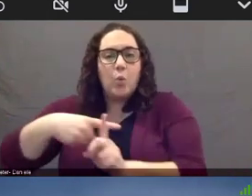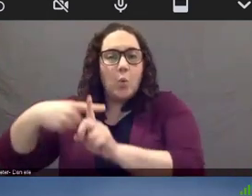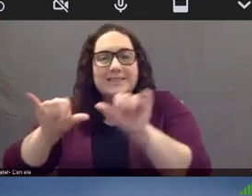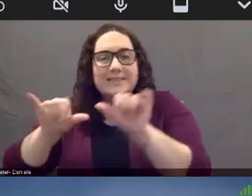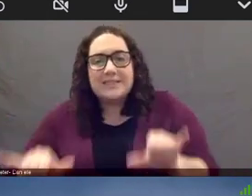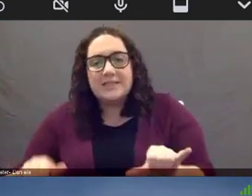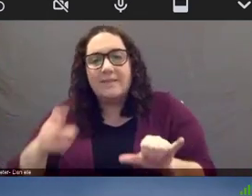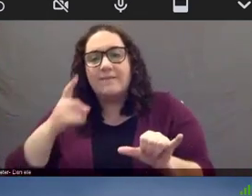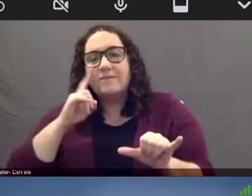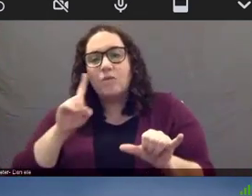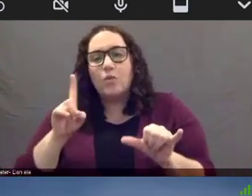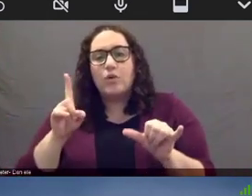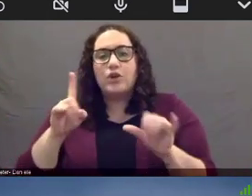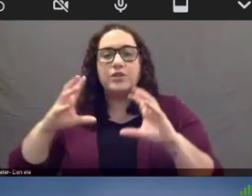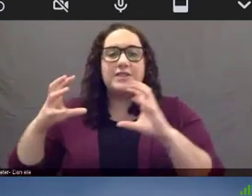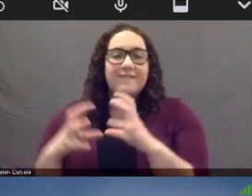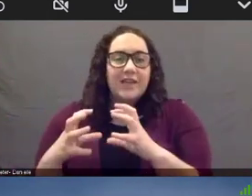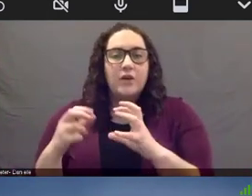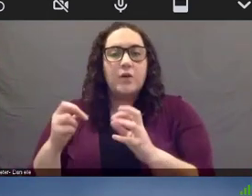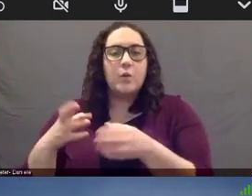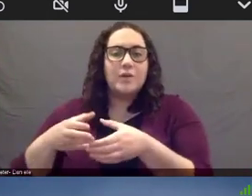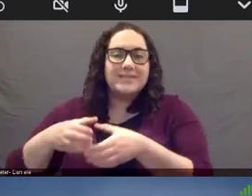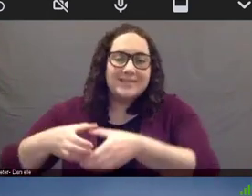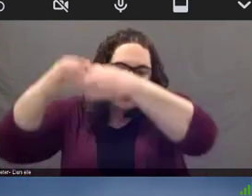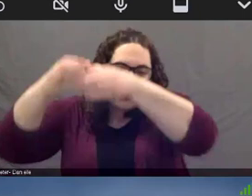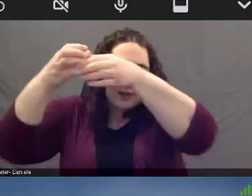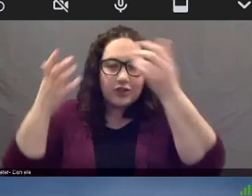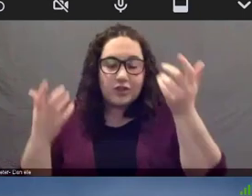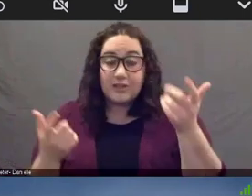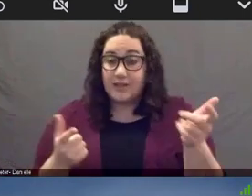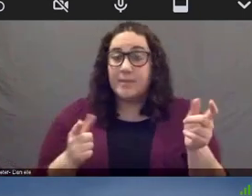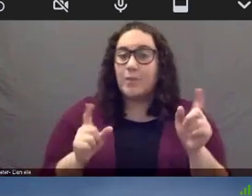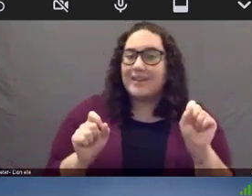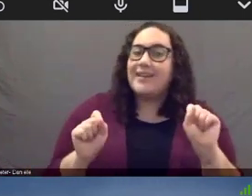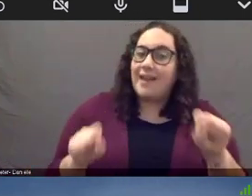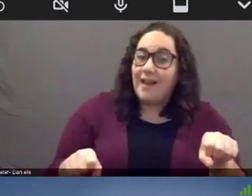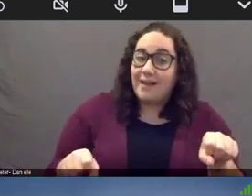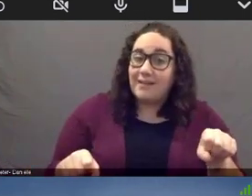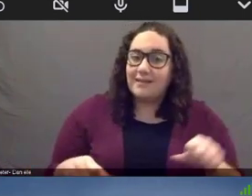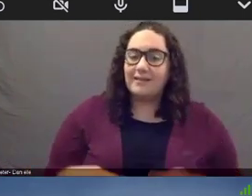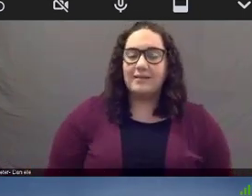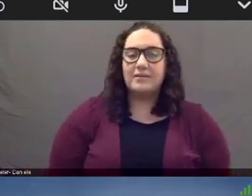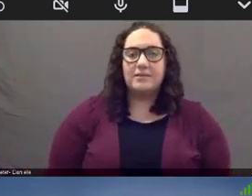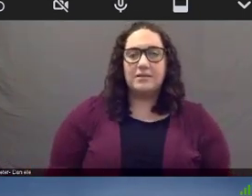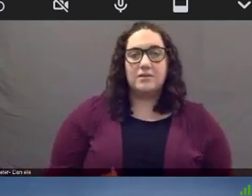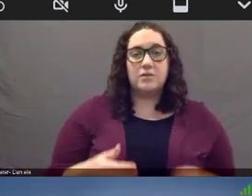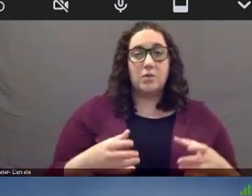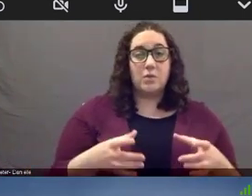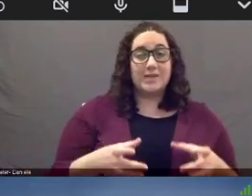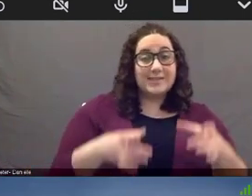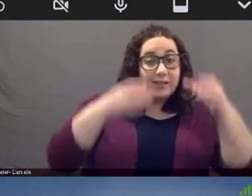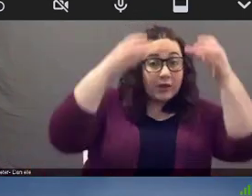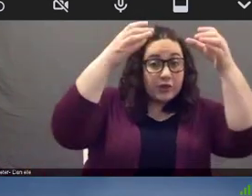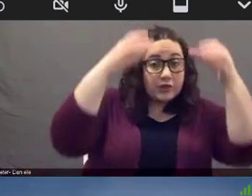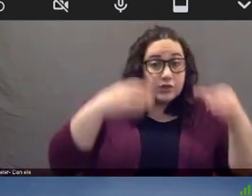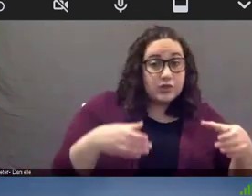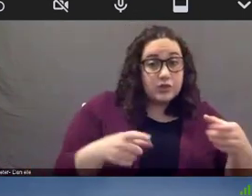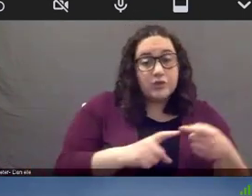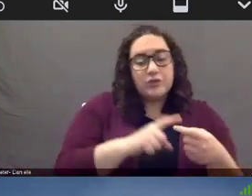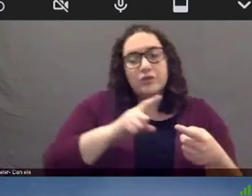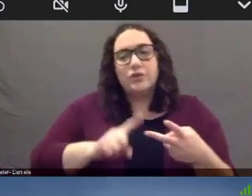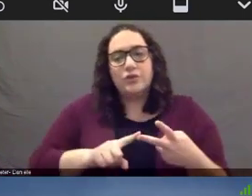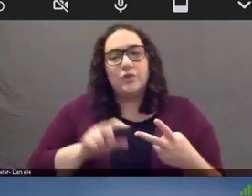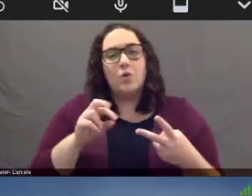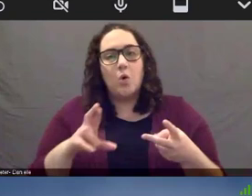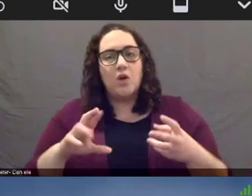a cylindrical coordinate system. And then we also have a heat diffusion equation in spherical coordinates